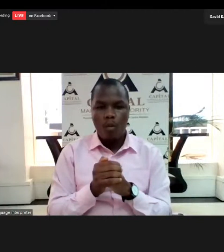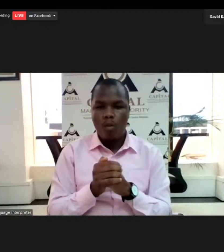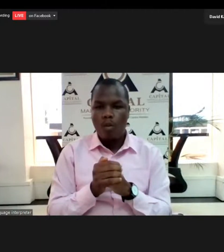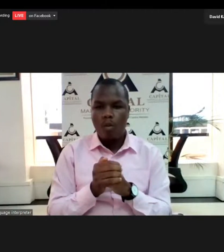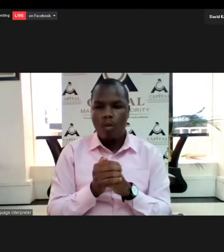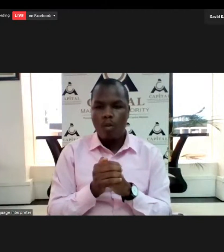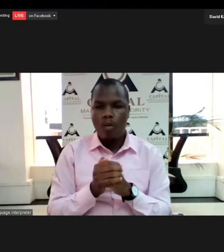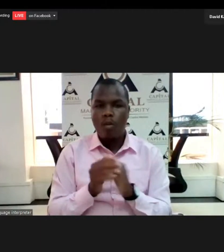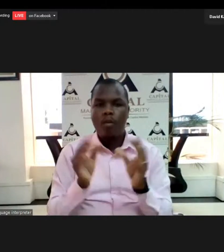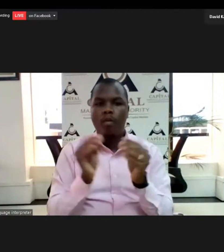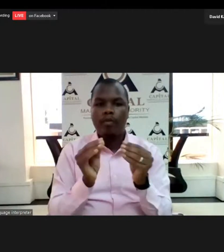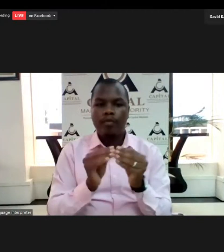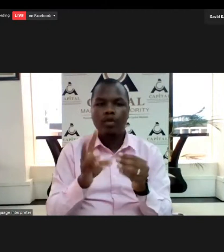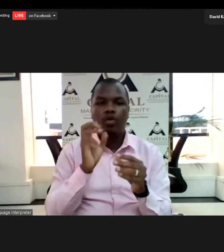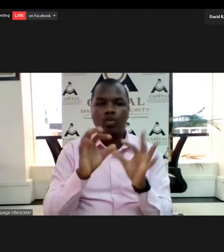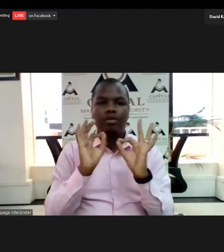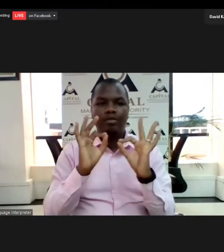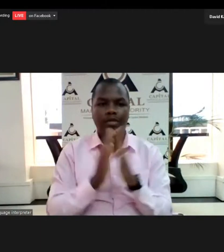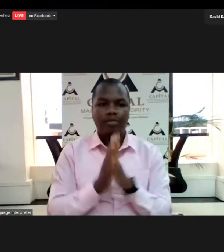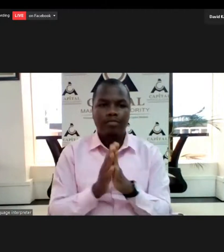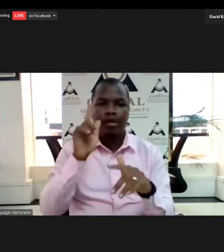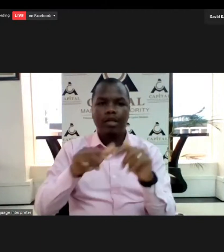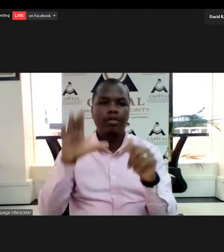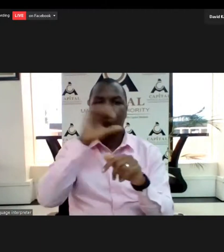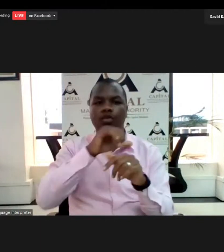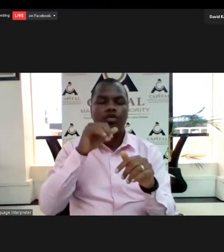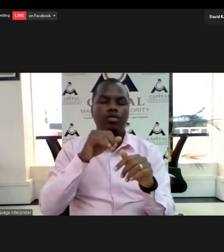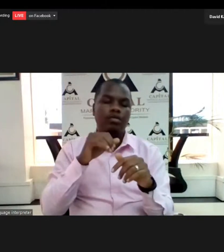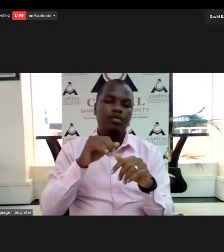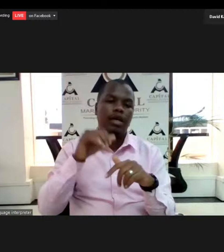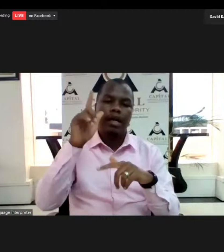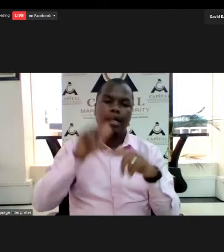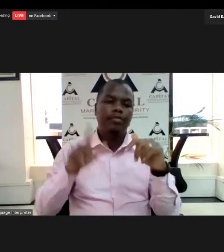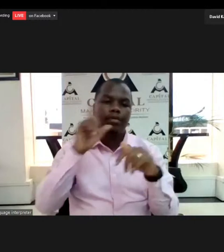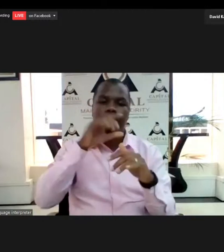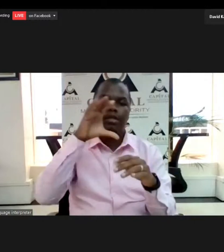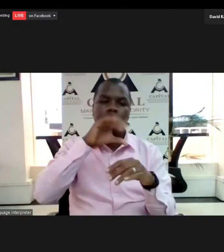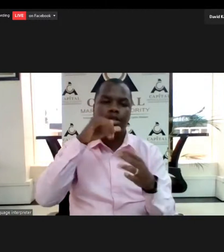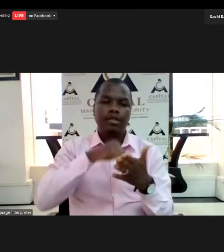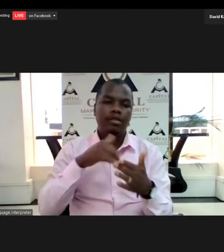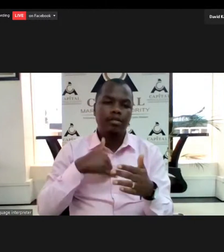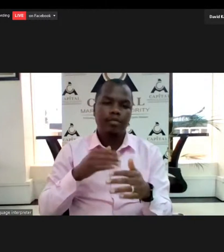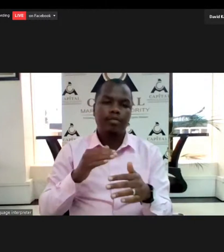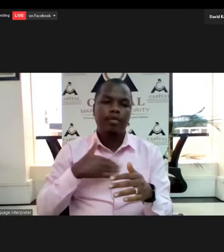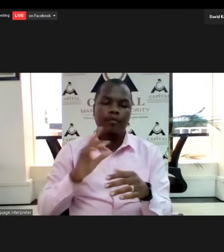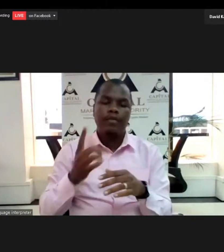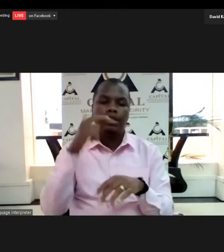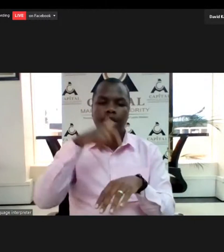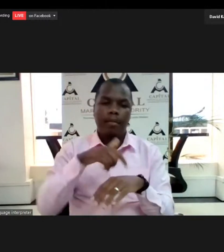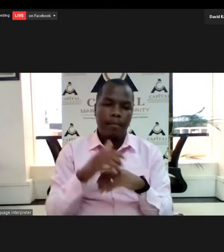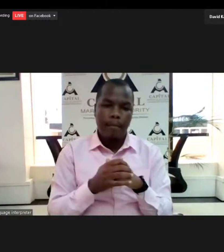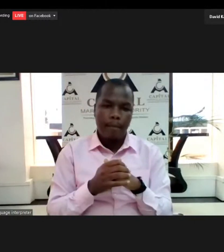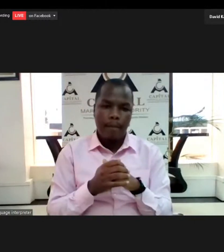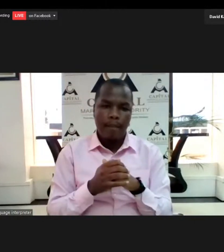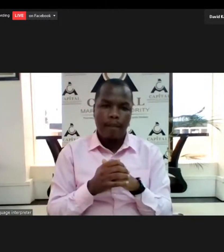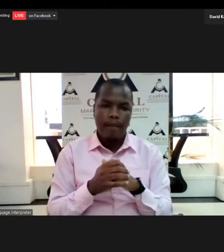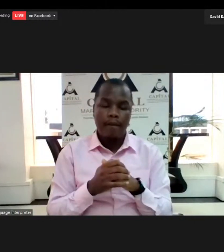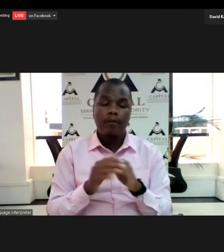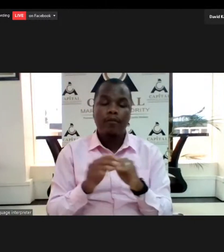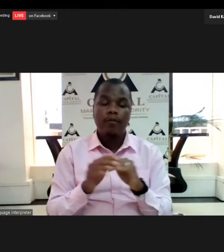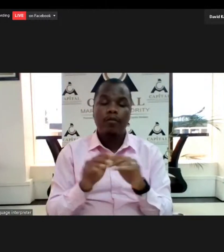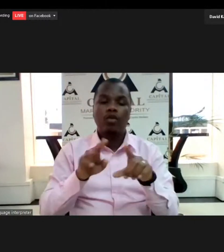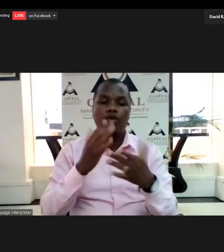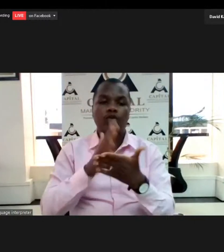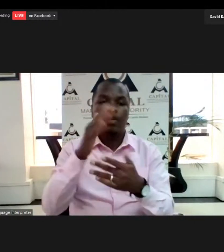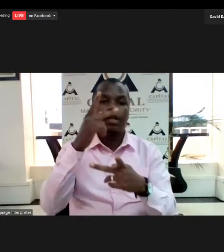The meeting was awesome. Can't afford to miss it anytime, even though it was my first time. Shadrach Kiplagat, welcome, Shadrach. We will, of course, keep you